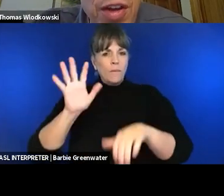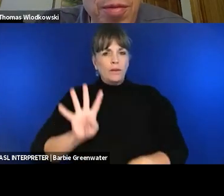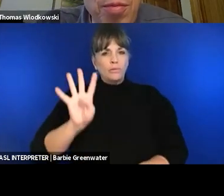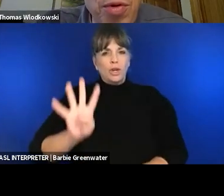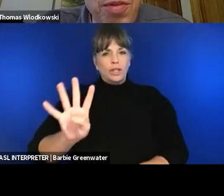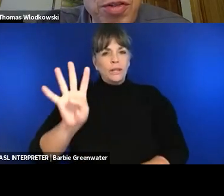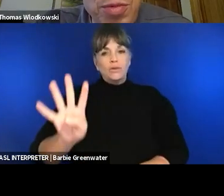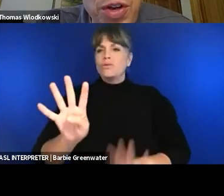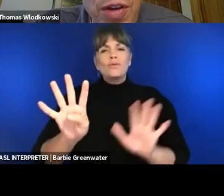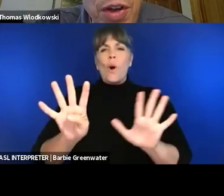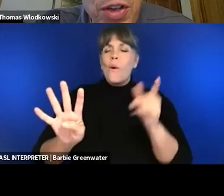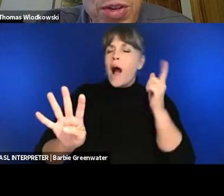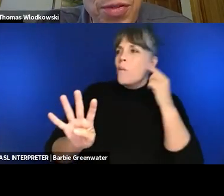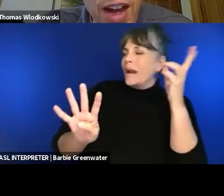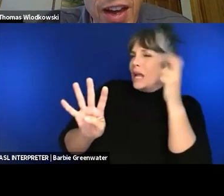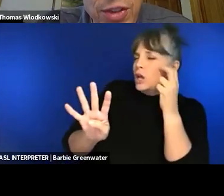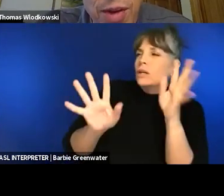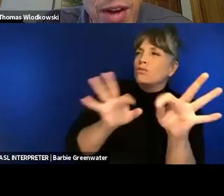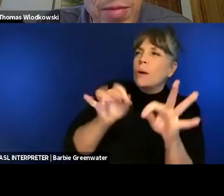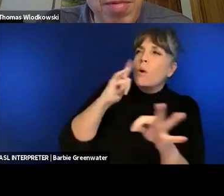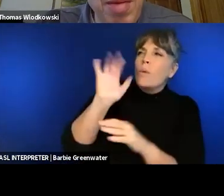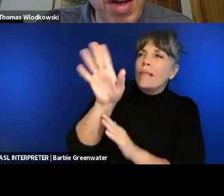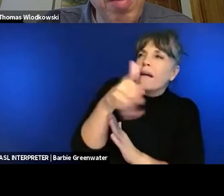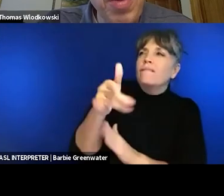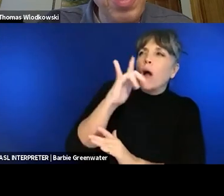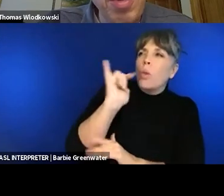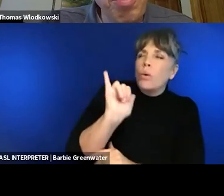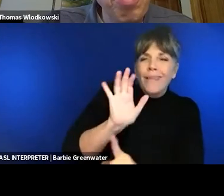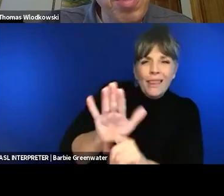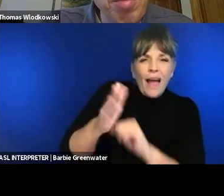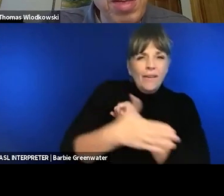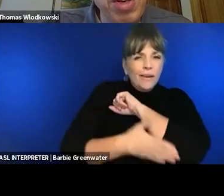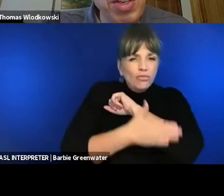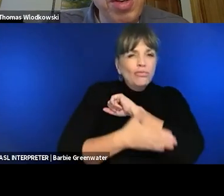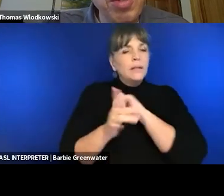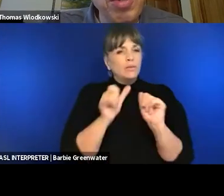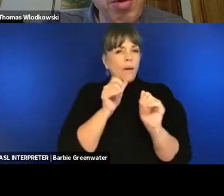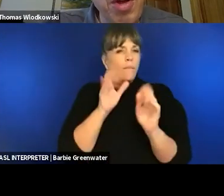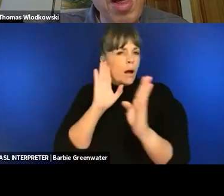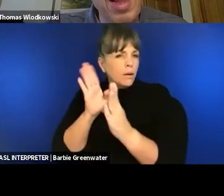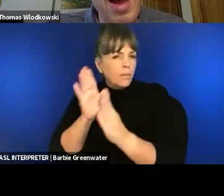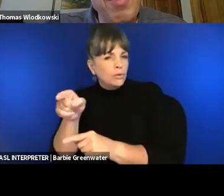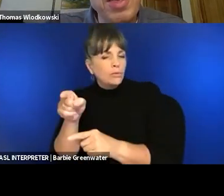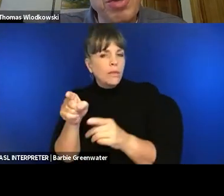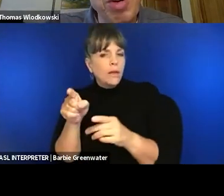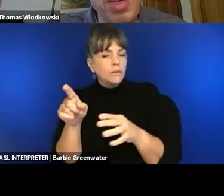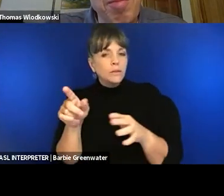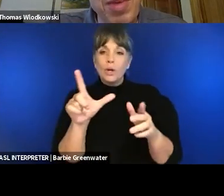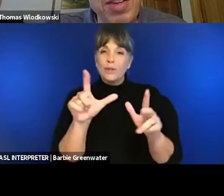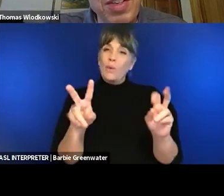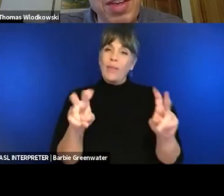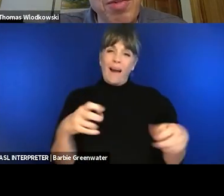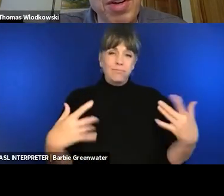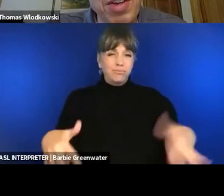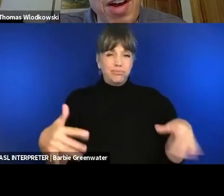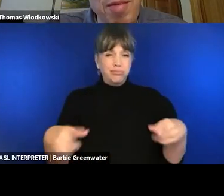I want to hear more of the description of the country's flag. So I might, not pay as much attention. So live is a little tricky